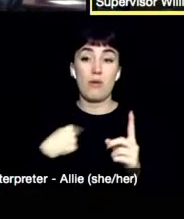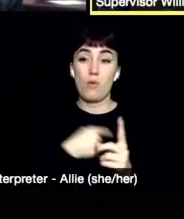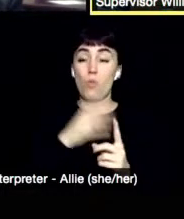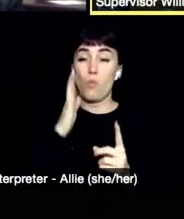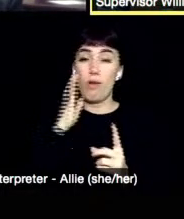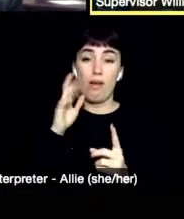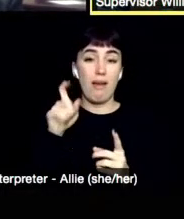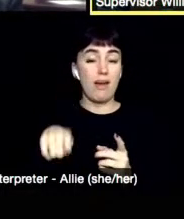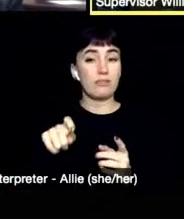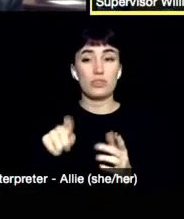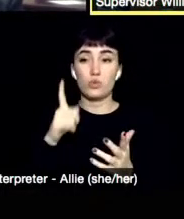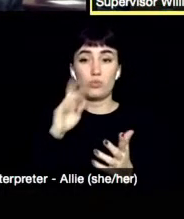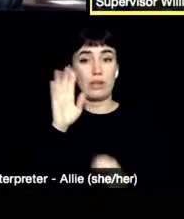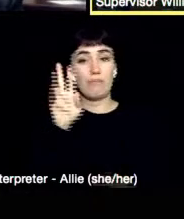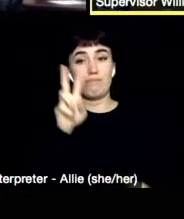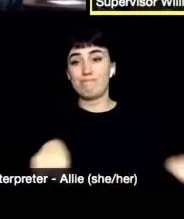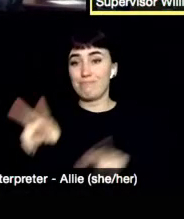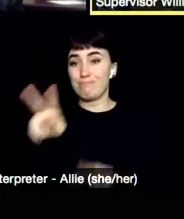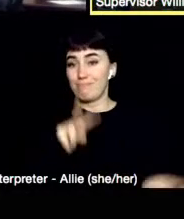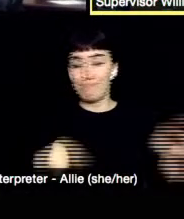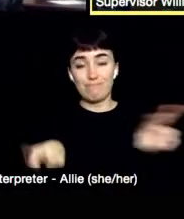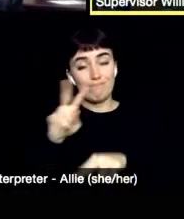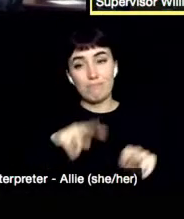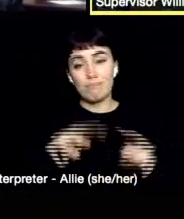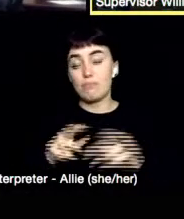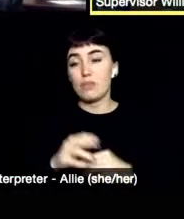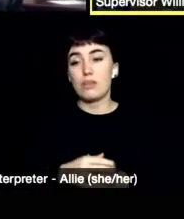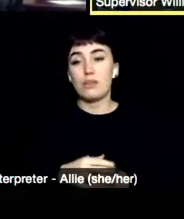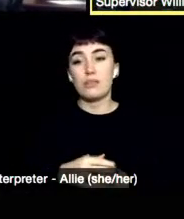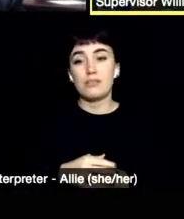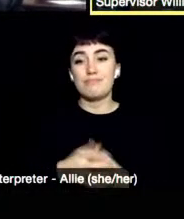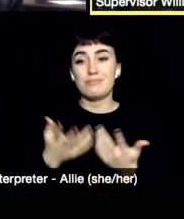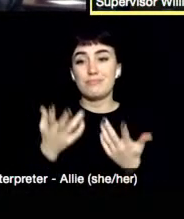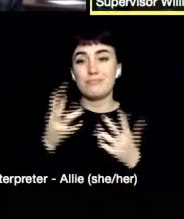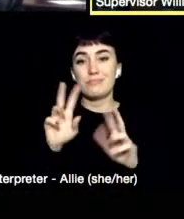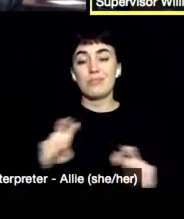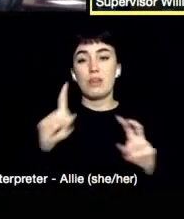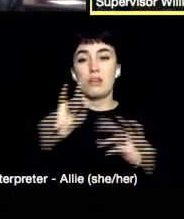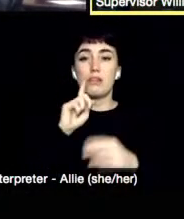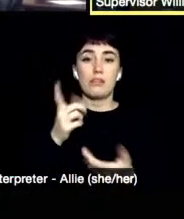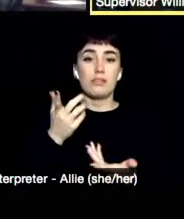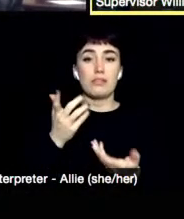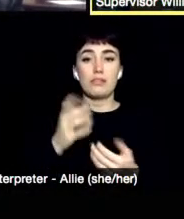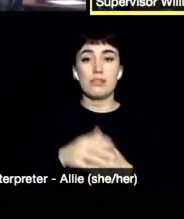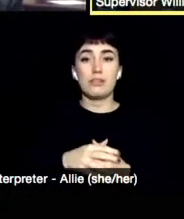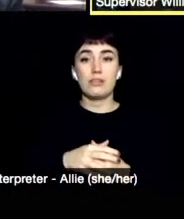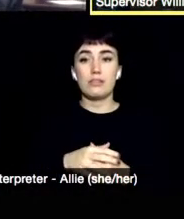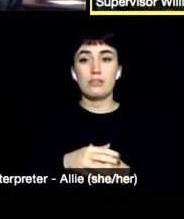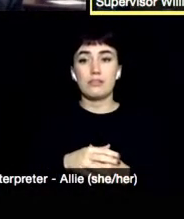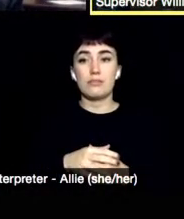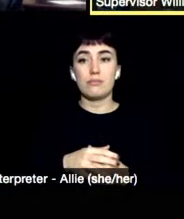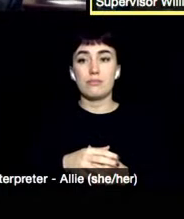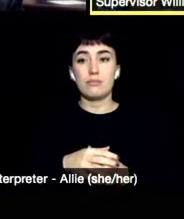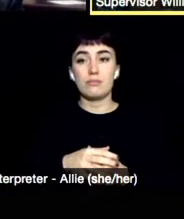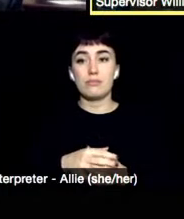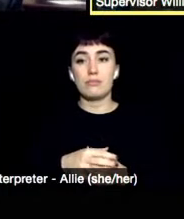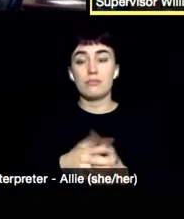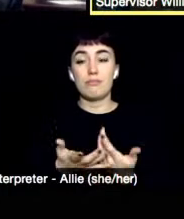to evaluate is the relative merits of